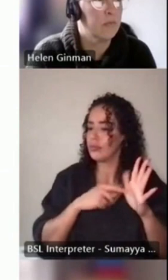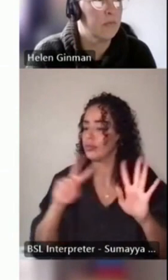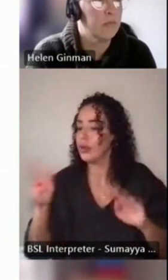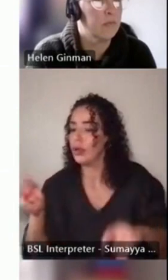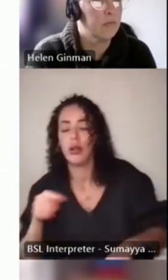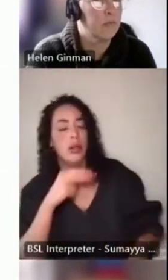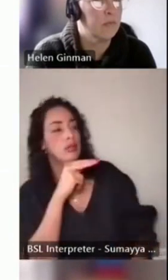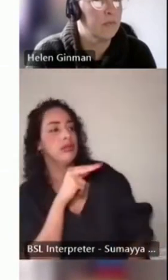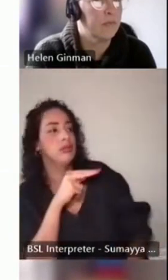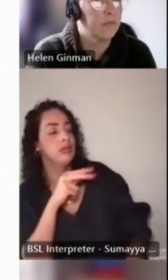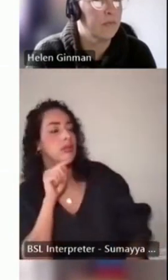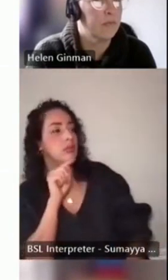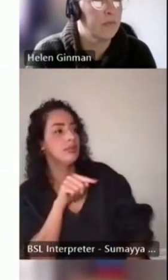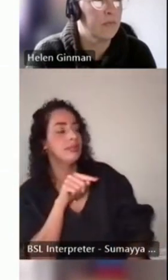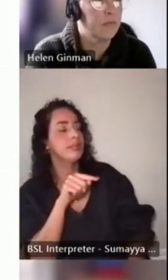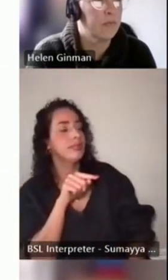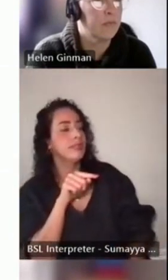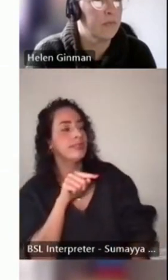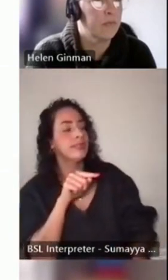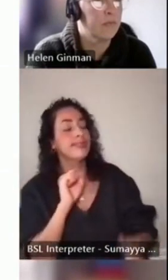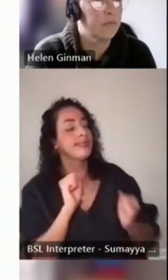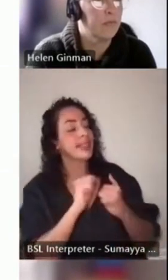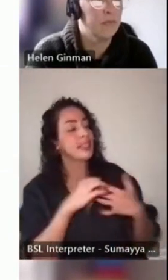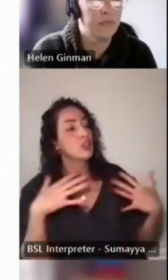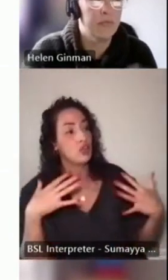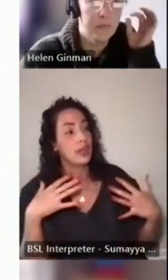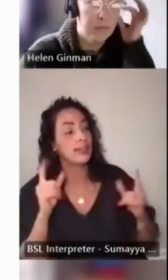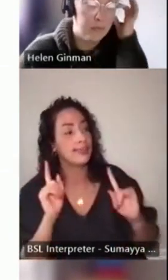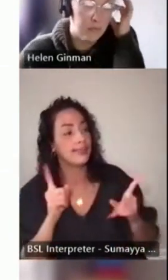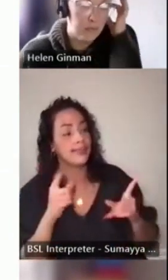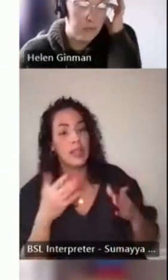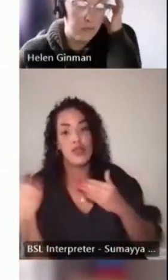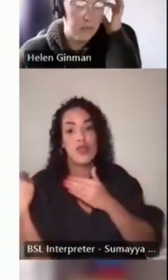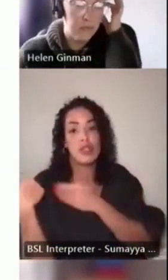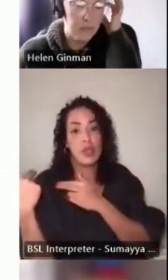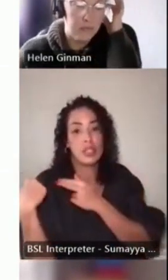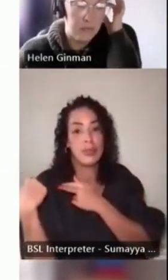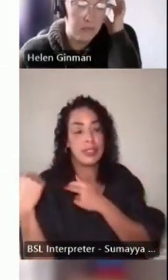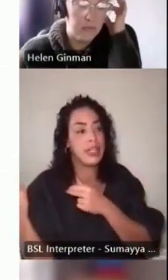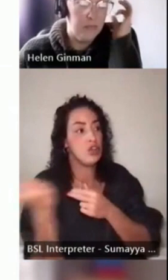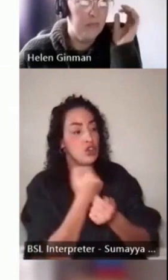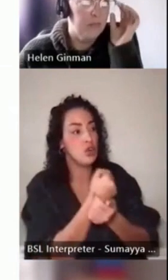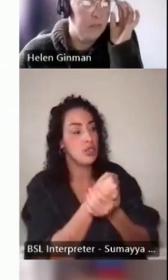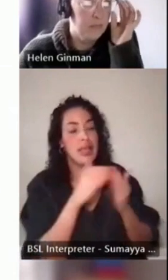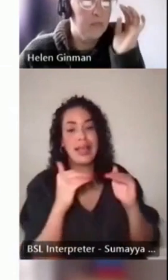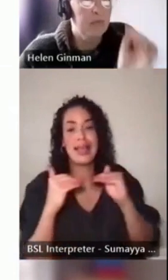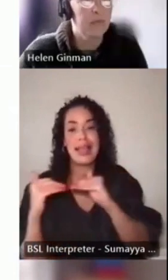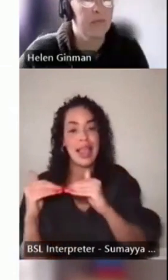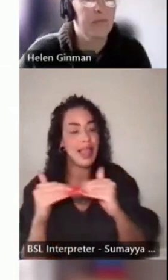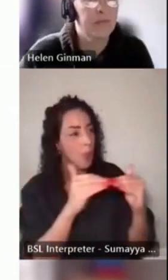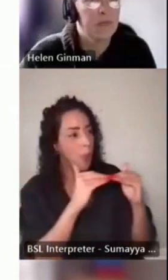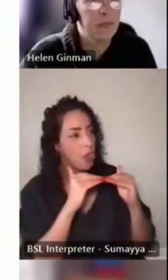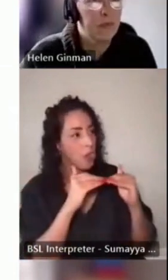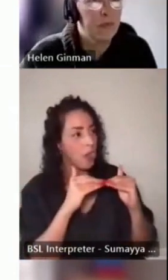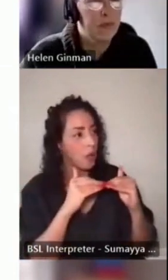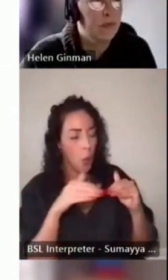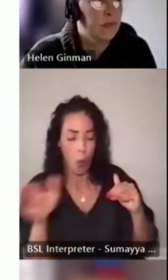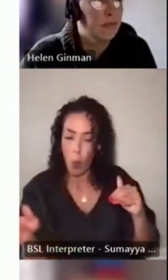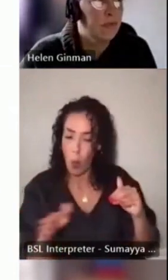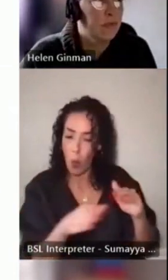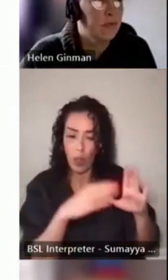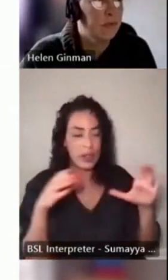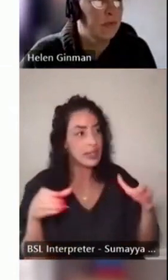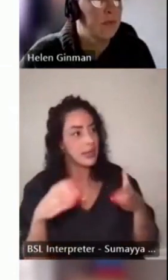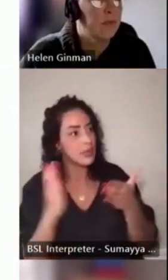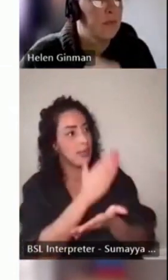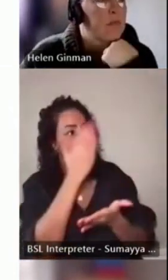perspective. Alex, on the other hand, thinks that responsibility should be distributed evenly among team members to